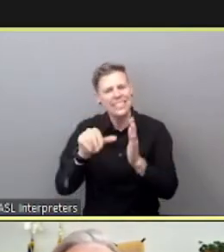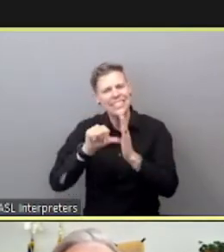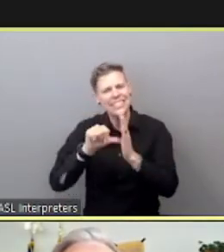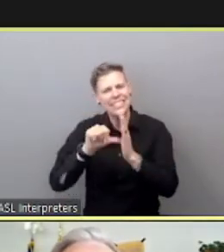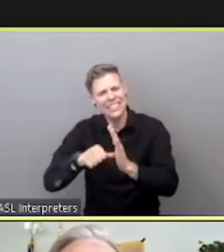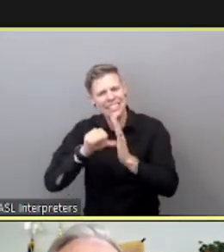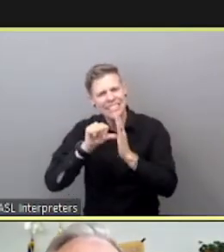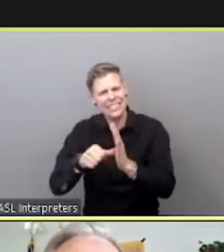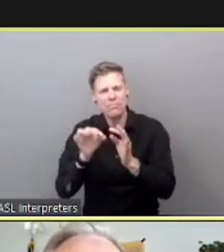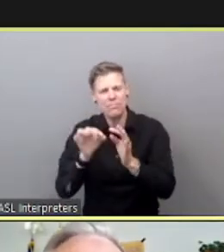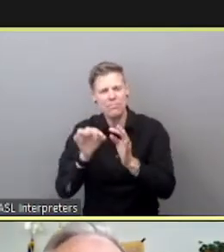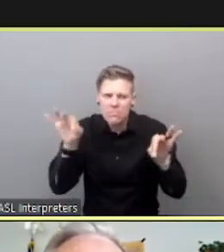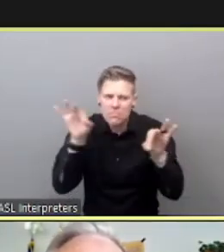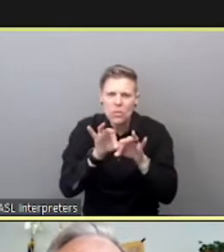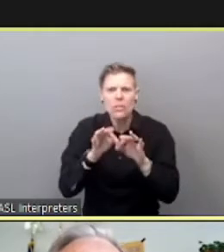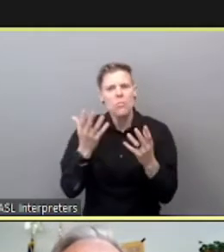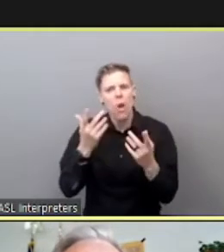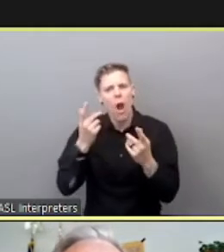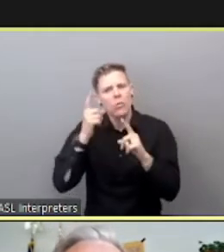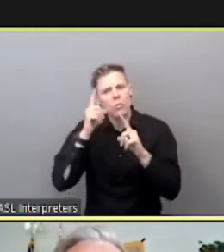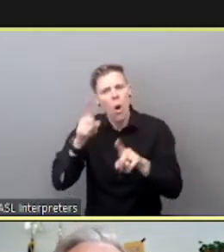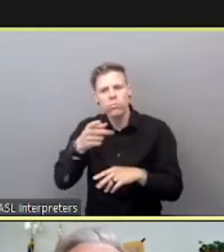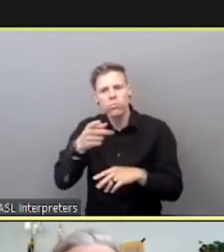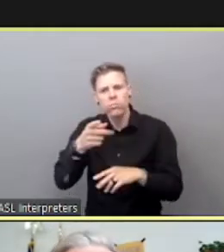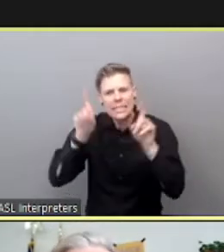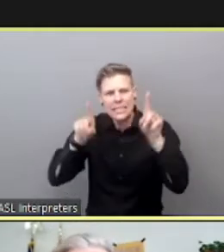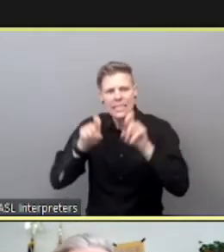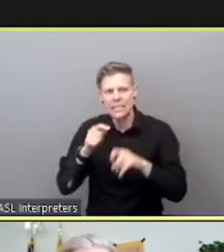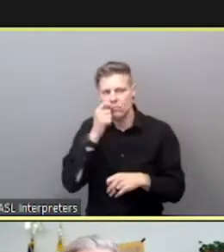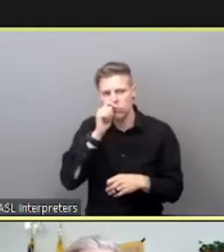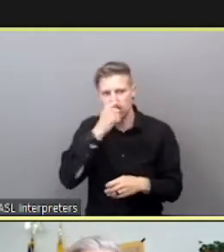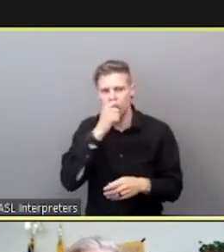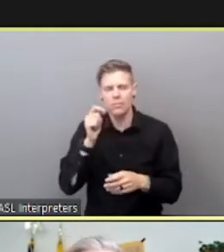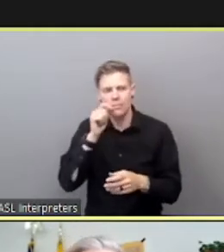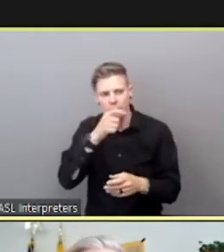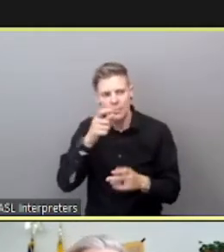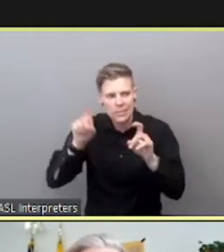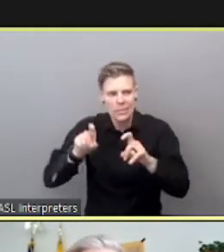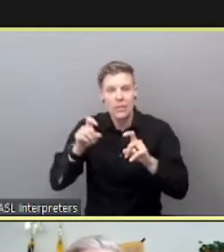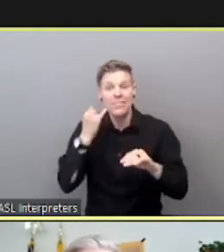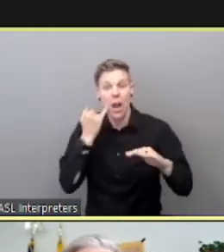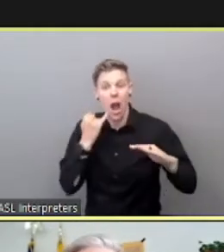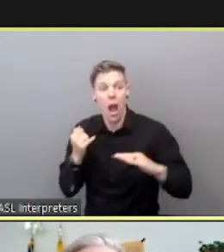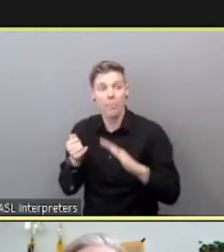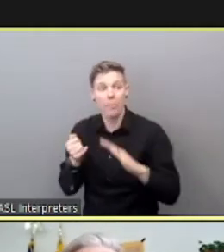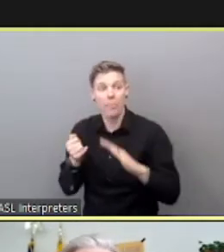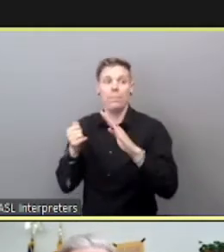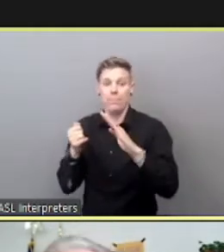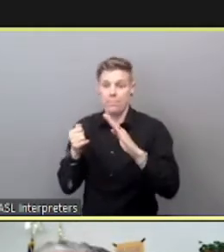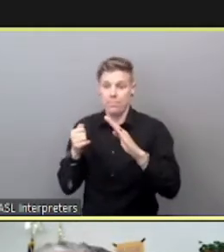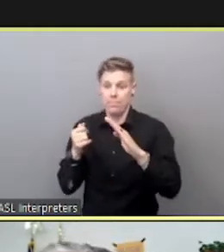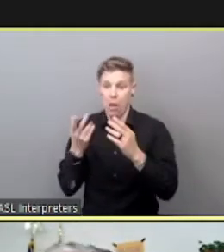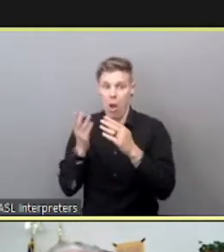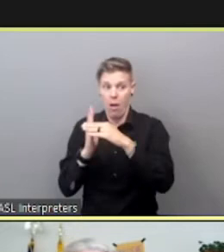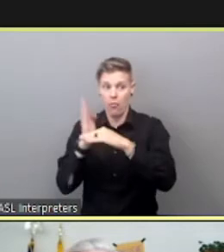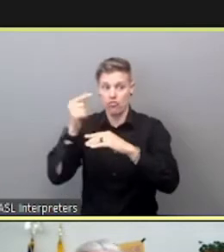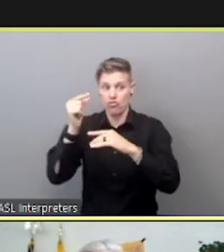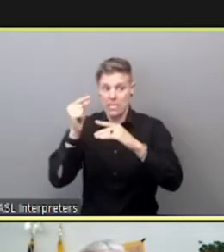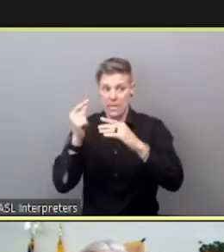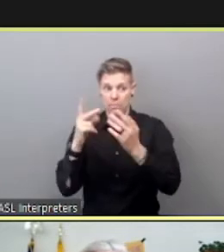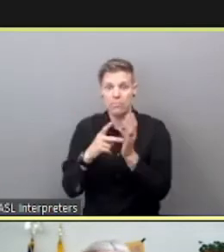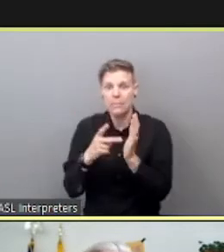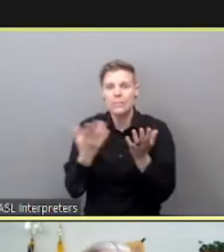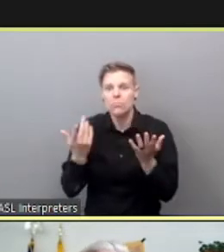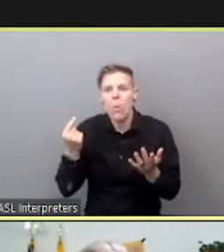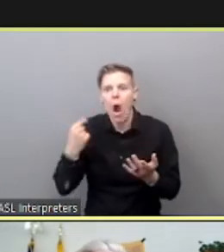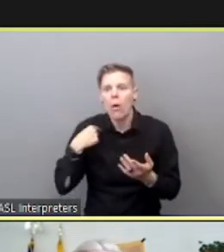that green line, that means we don't really feel confident we have a handle on all the cases here in New Mexico. And